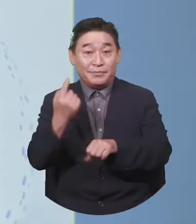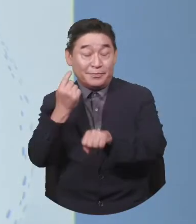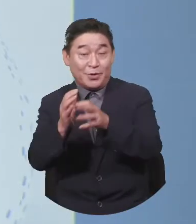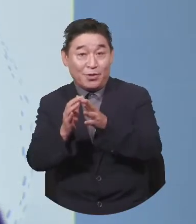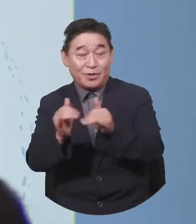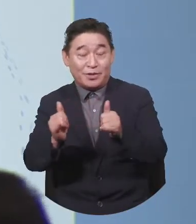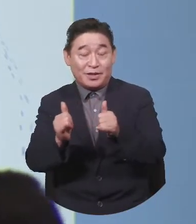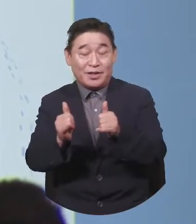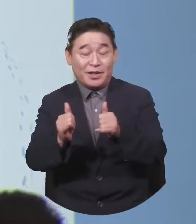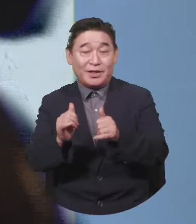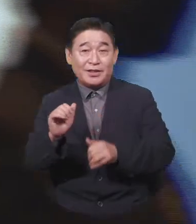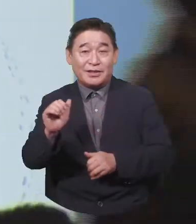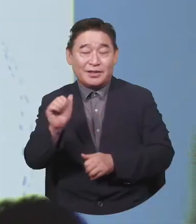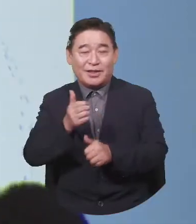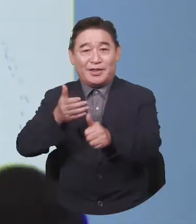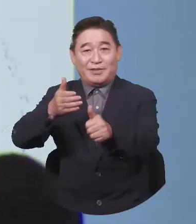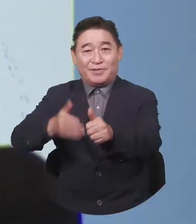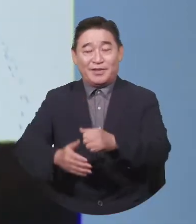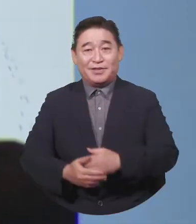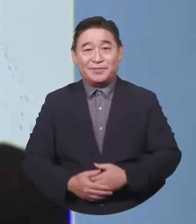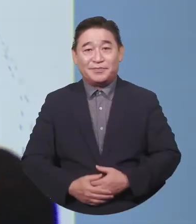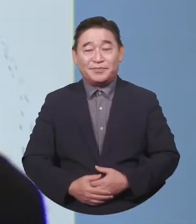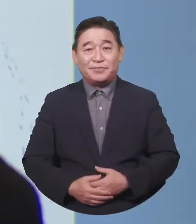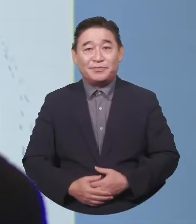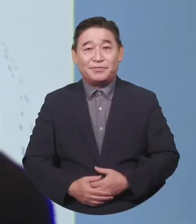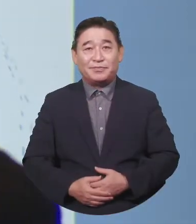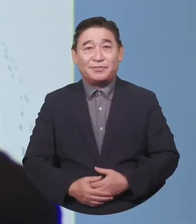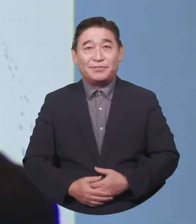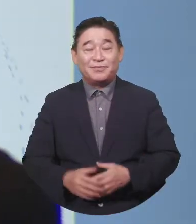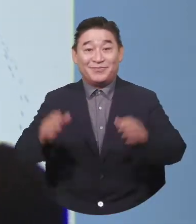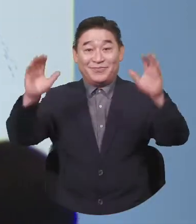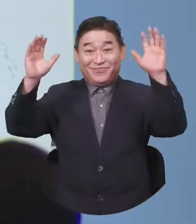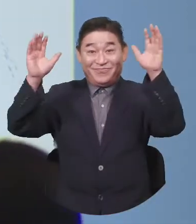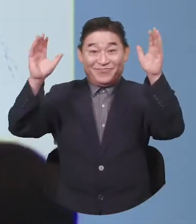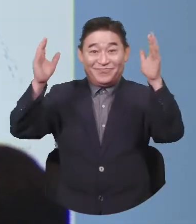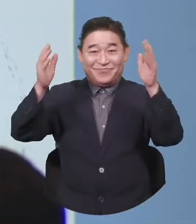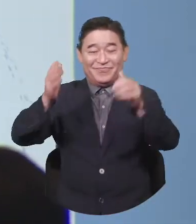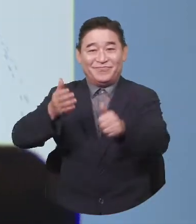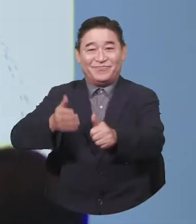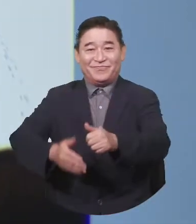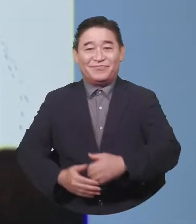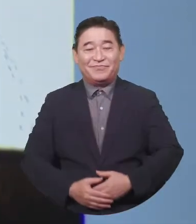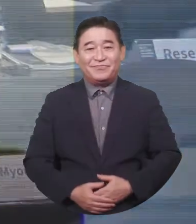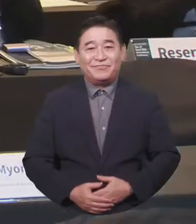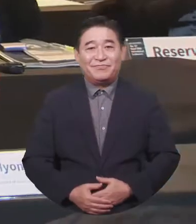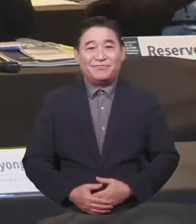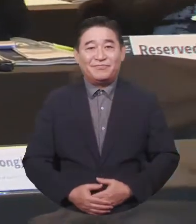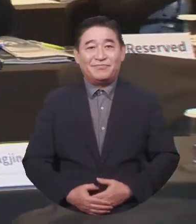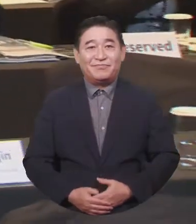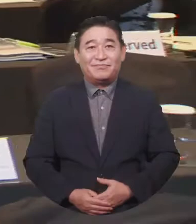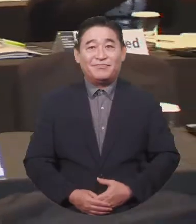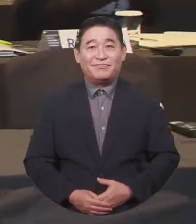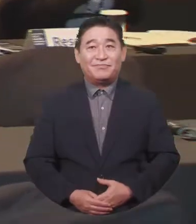our distinguished moderator. Ladies and gentlemen, please welcome all of them with a big round of applause.